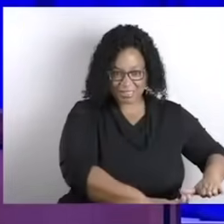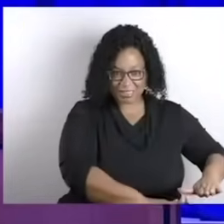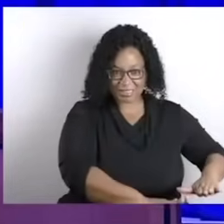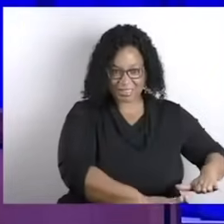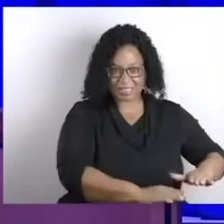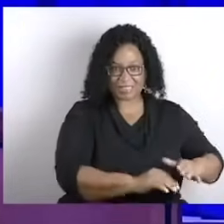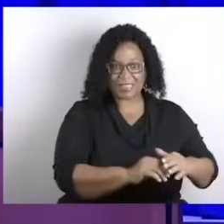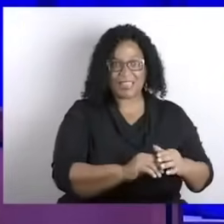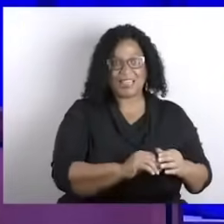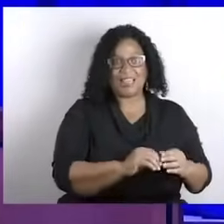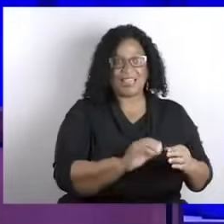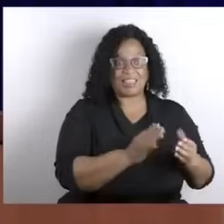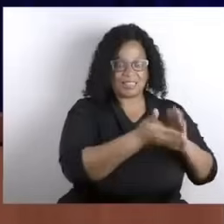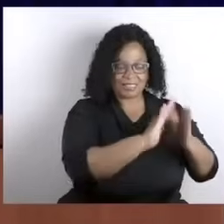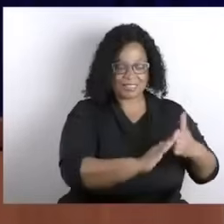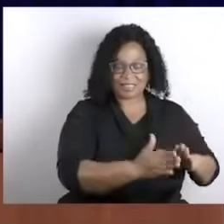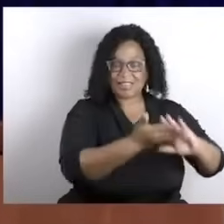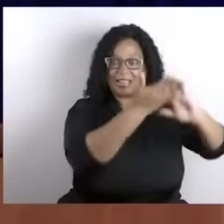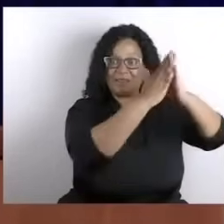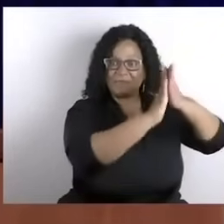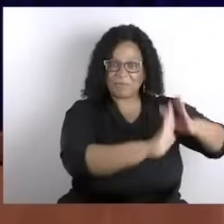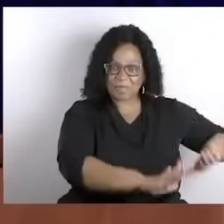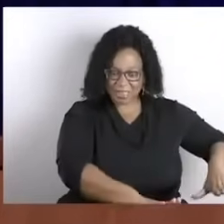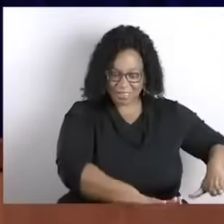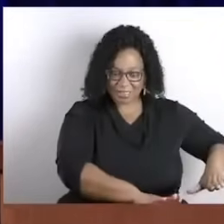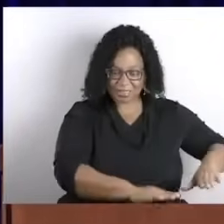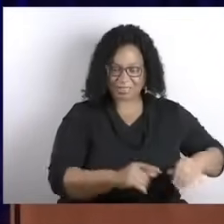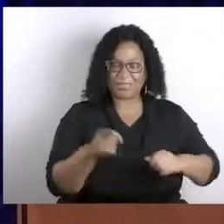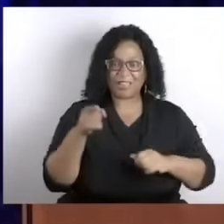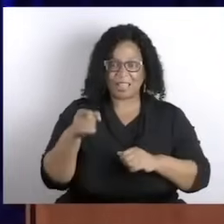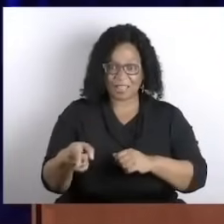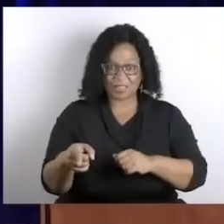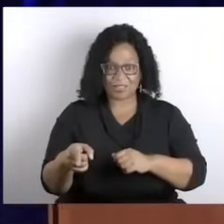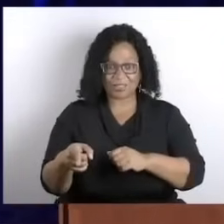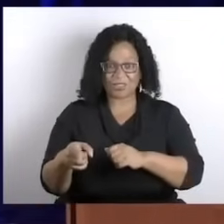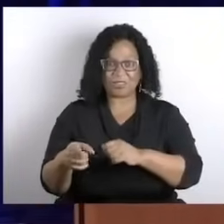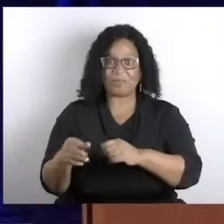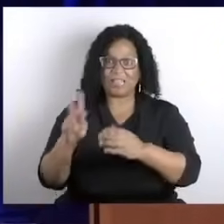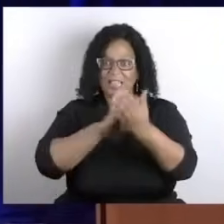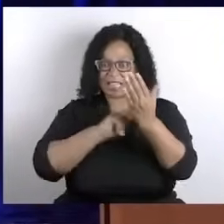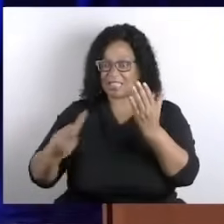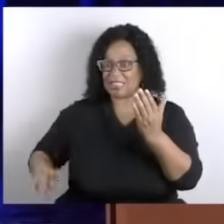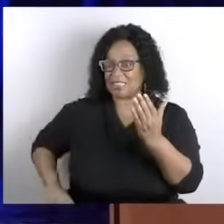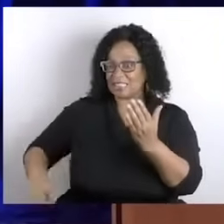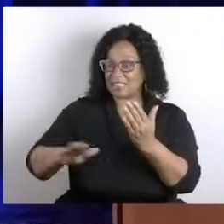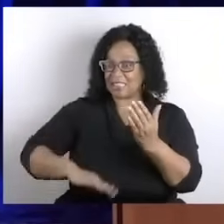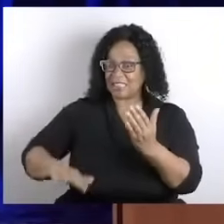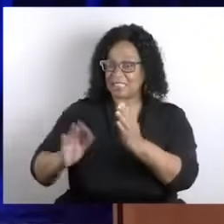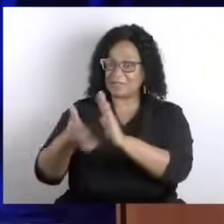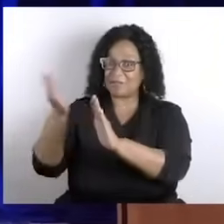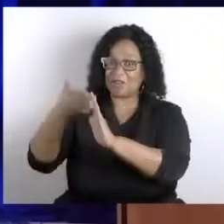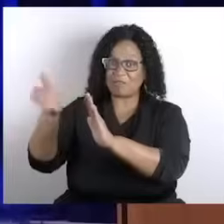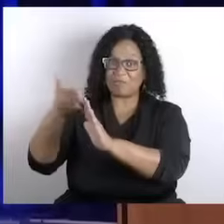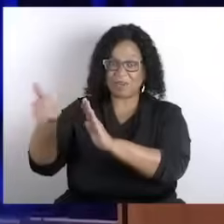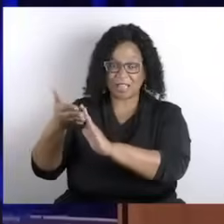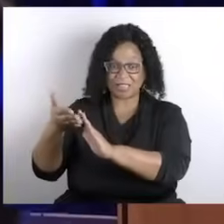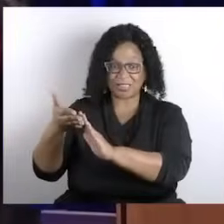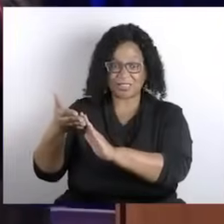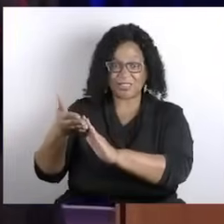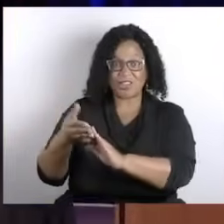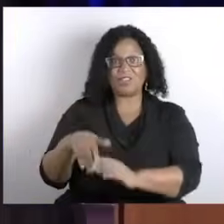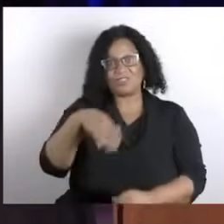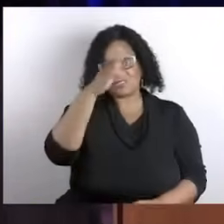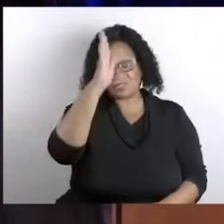Jerusalem, the city of peace. And Judah is the kingdom of praise. He says, listen